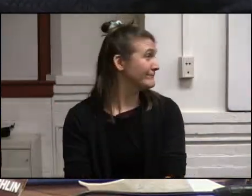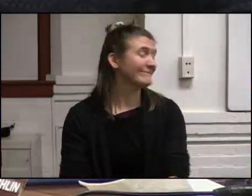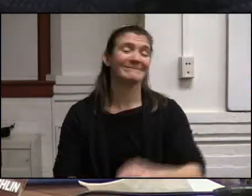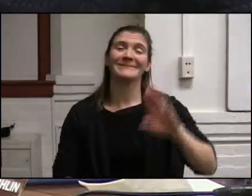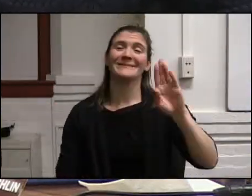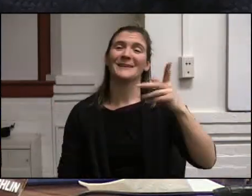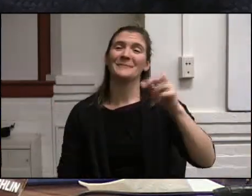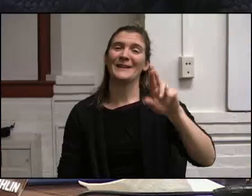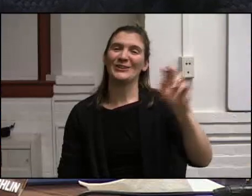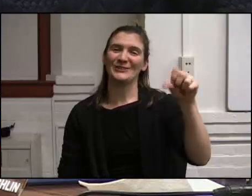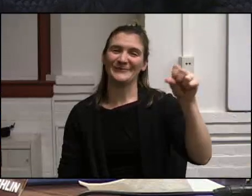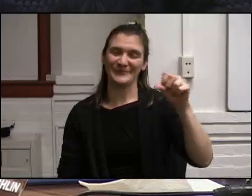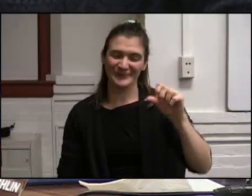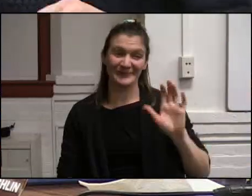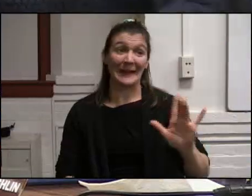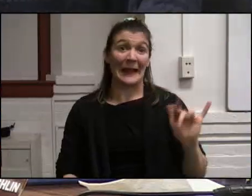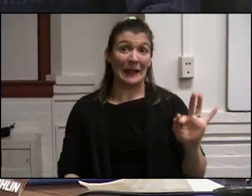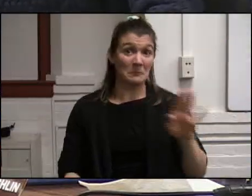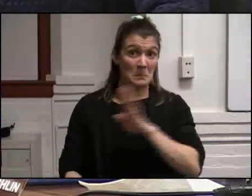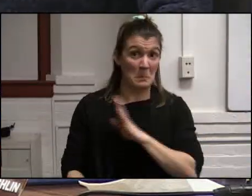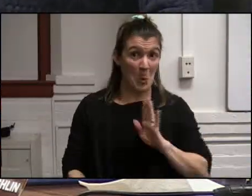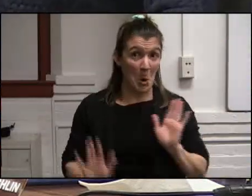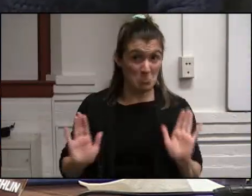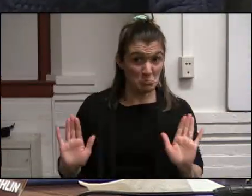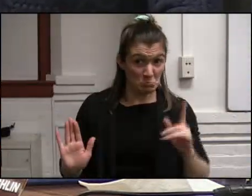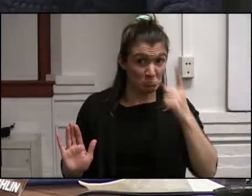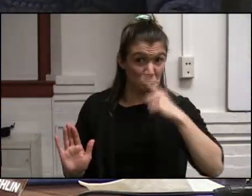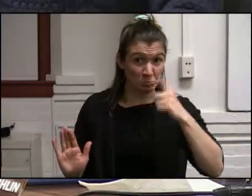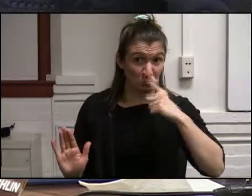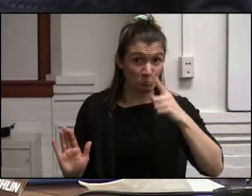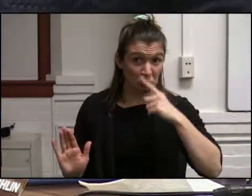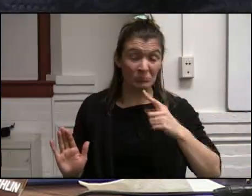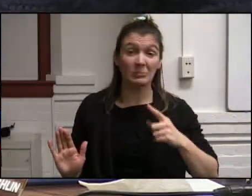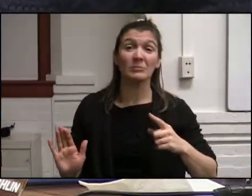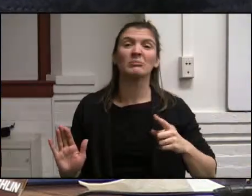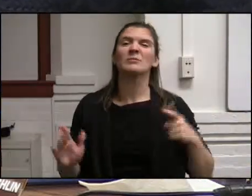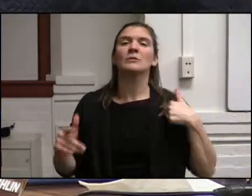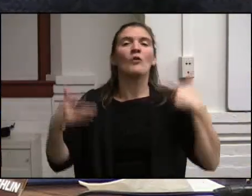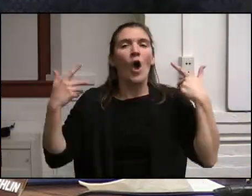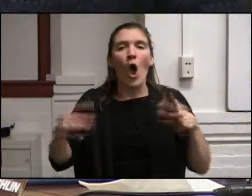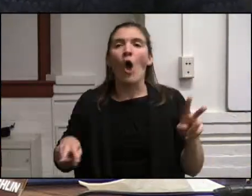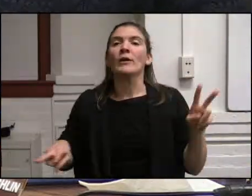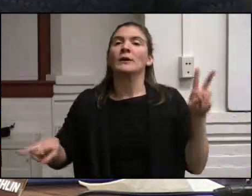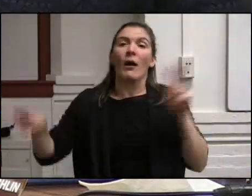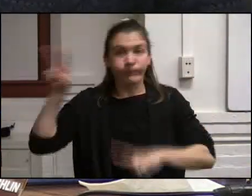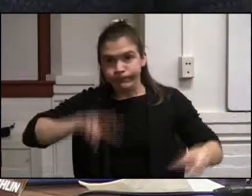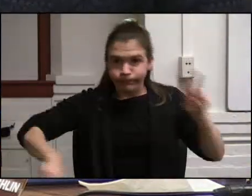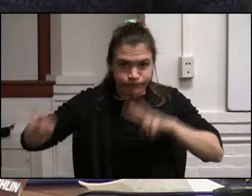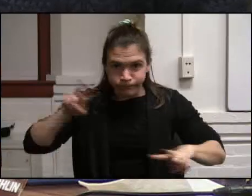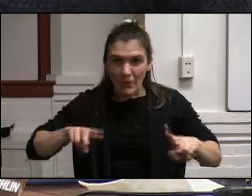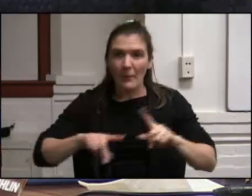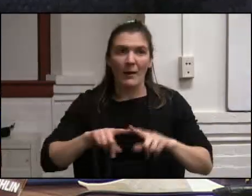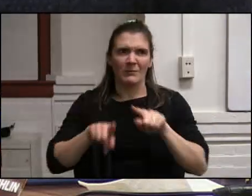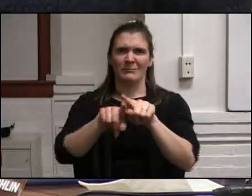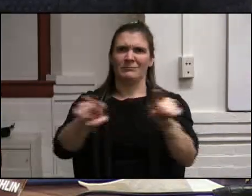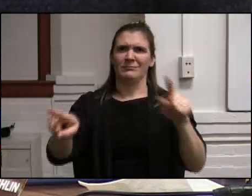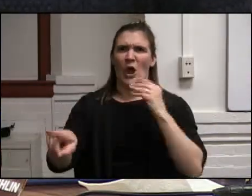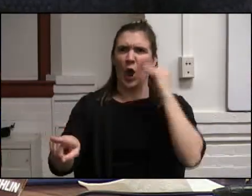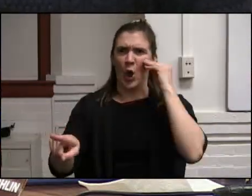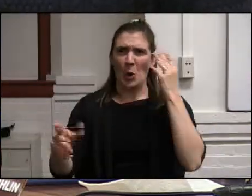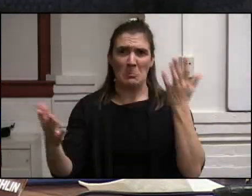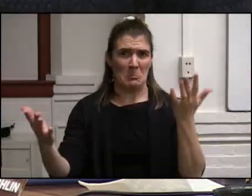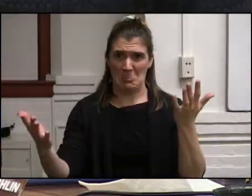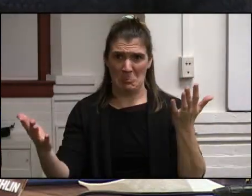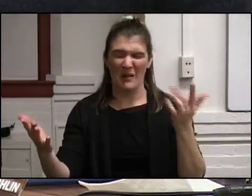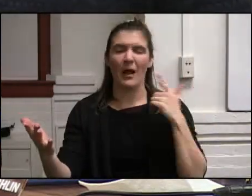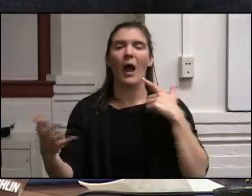Yes, so if it's okay with the board, you've had an opportunity to review this, but I'd like to take just a minute.